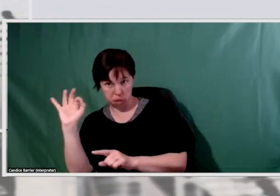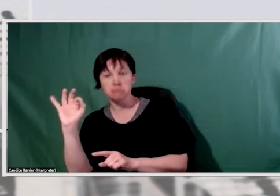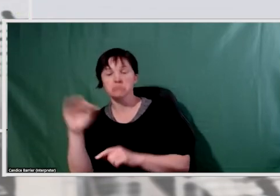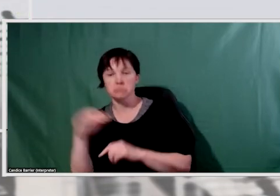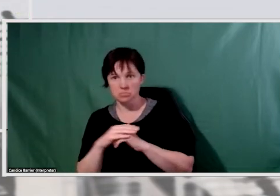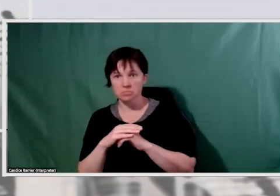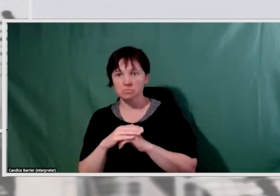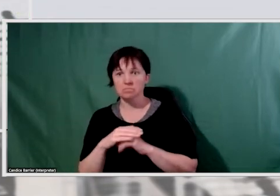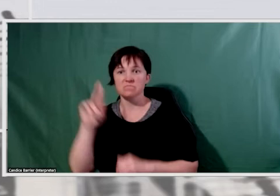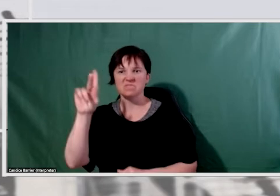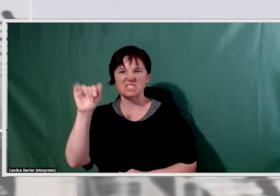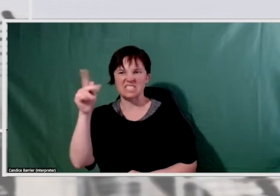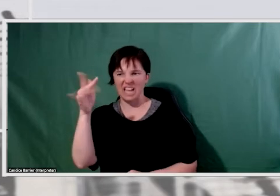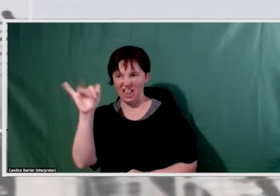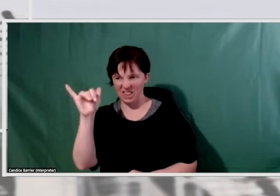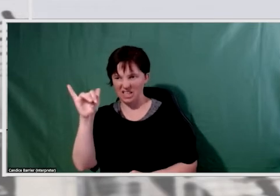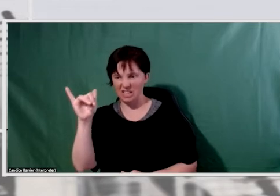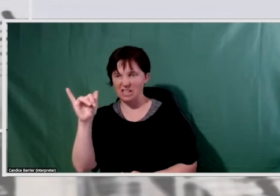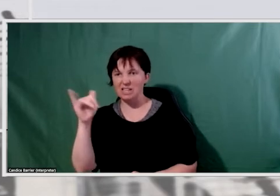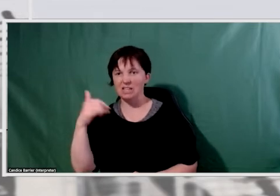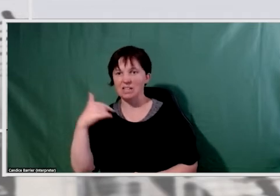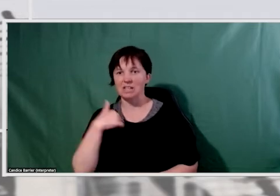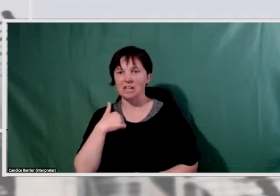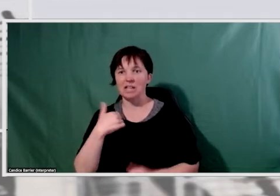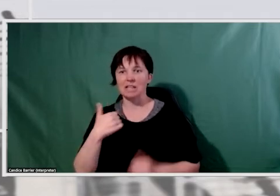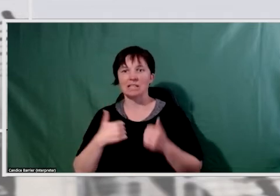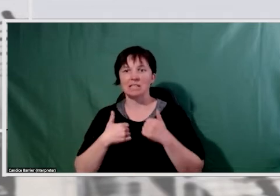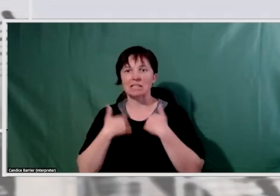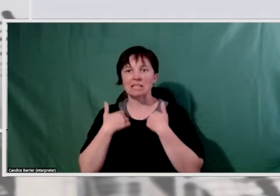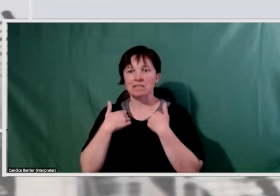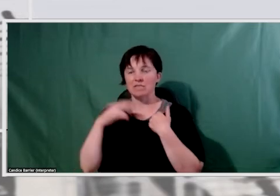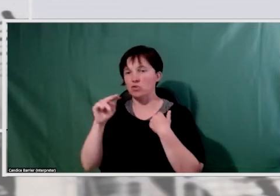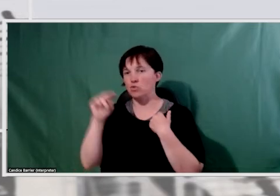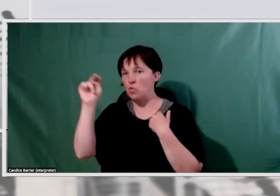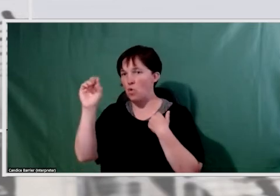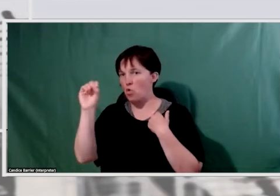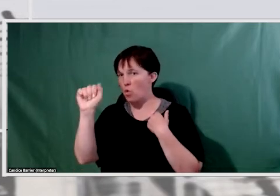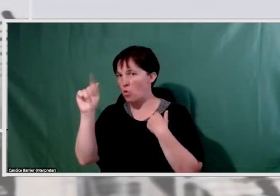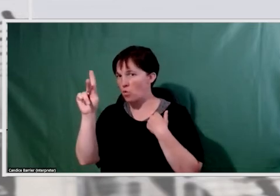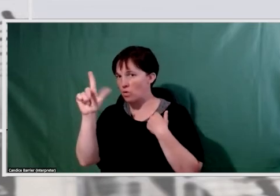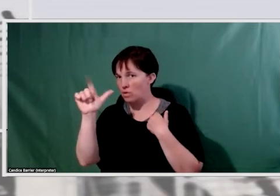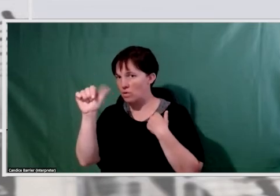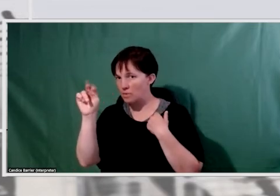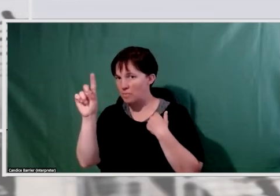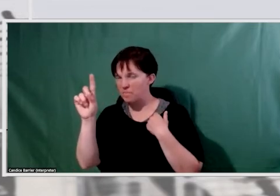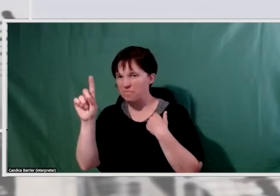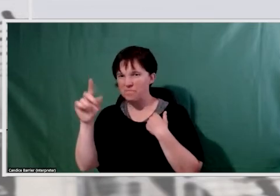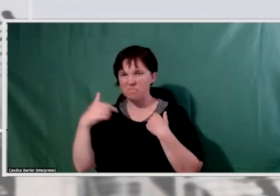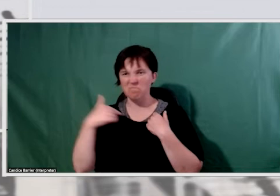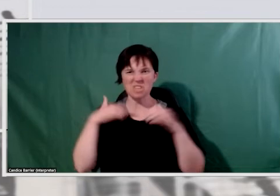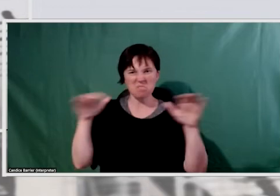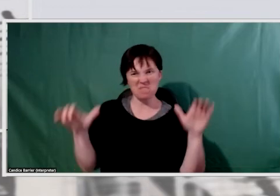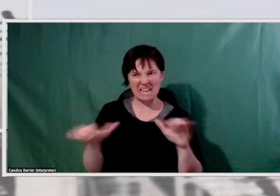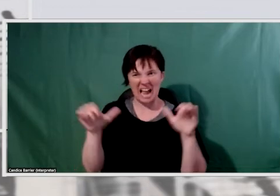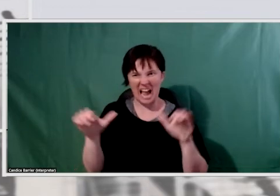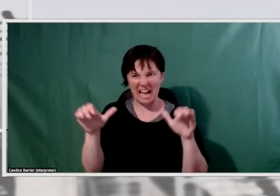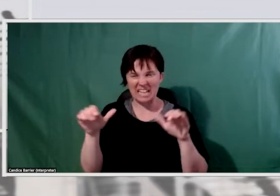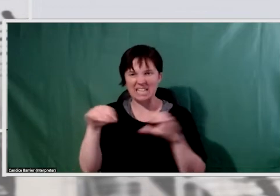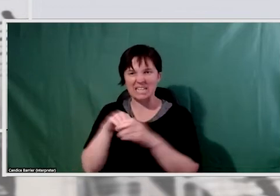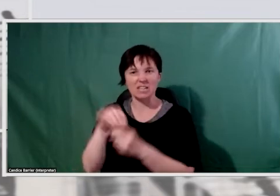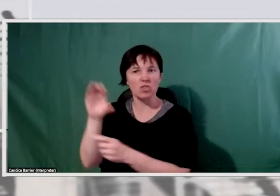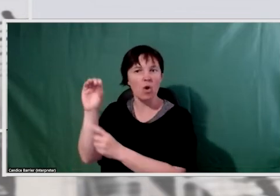Okay, I'm Kathy Gallagher. I live on North 3rd Street in North Oakland. I've been active in the Oakland